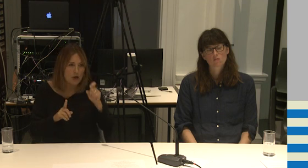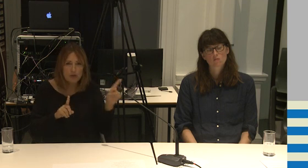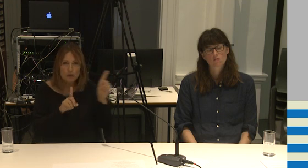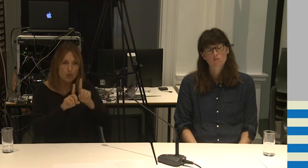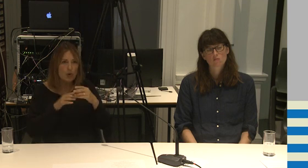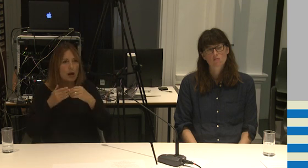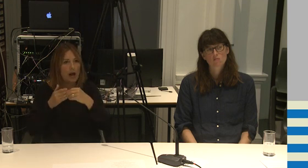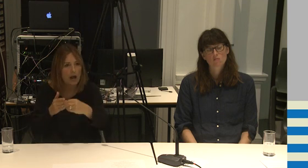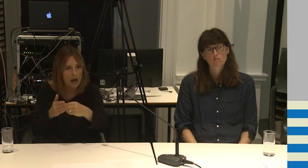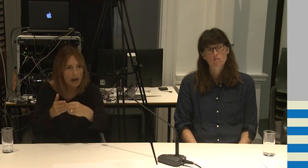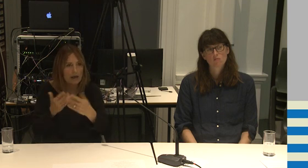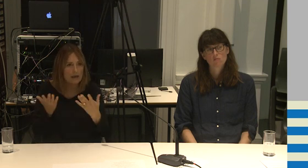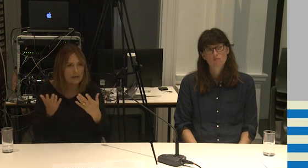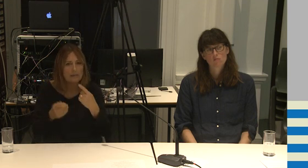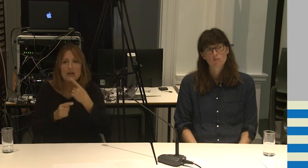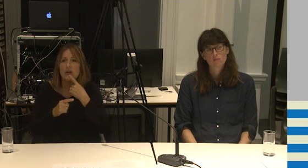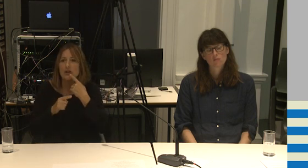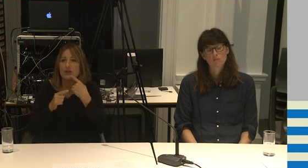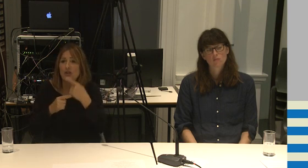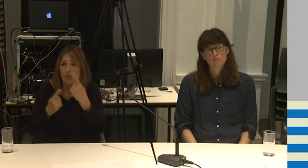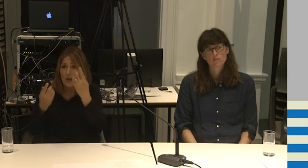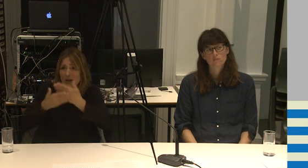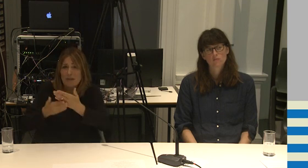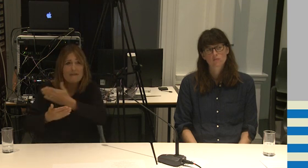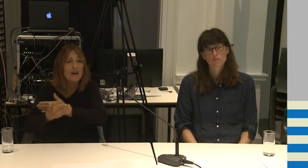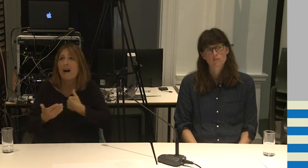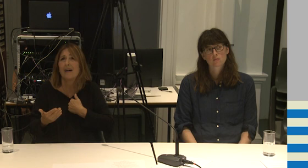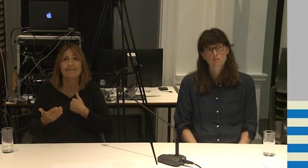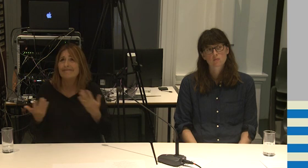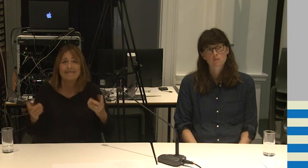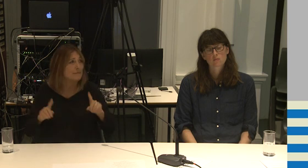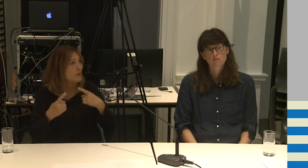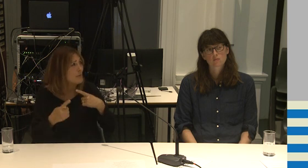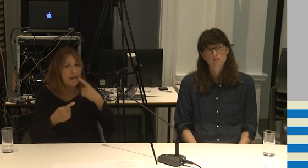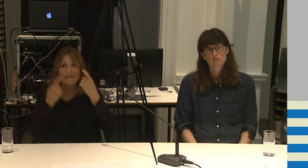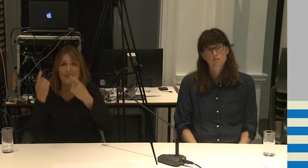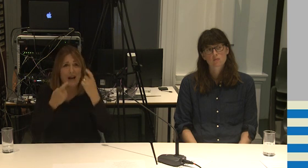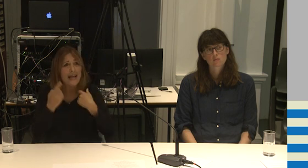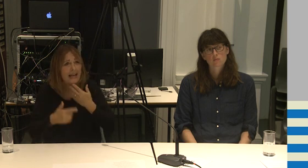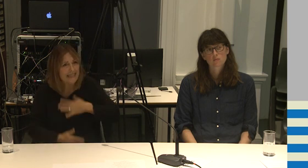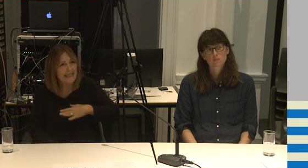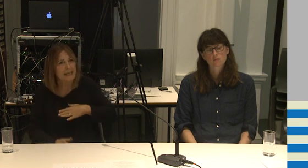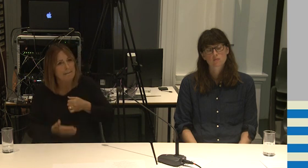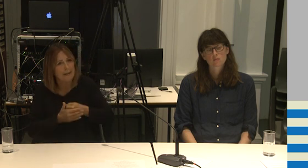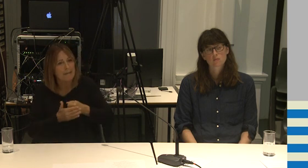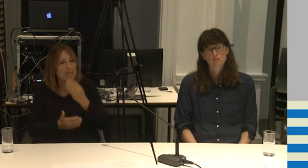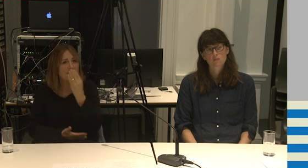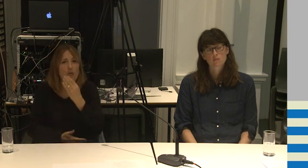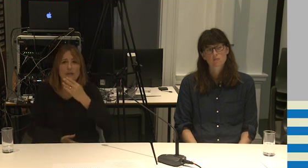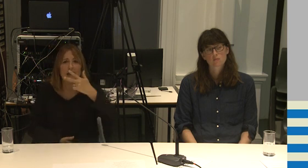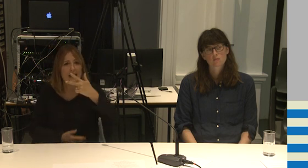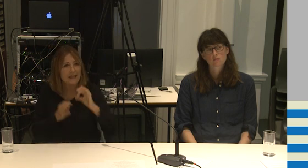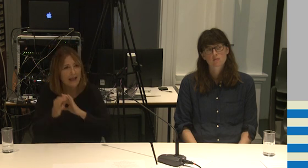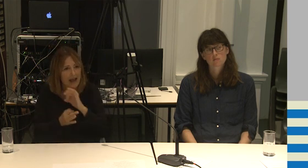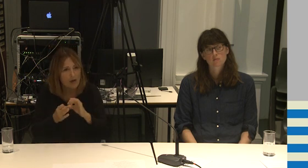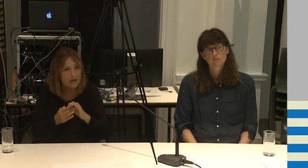me because I'd be told the night before and I need 48 hours to get someone minimum. I